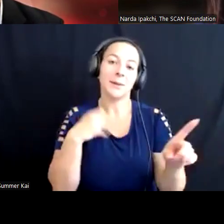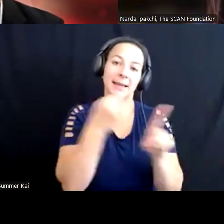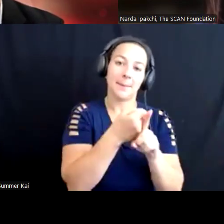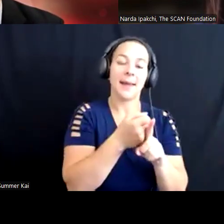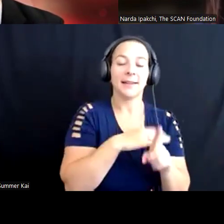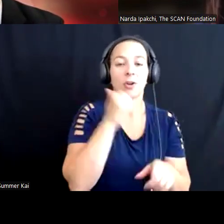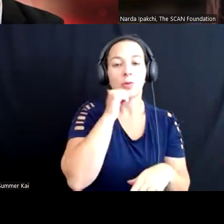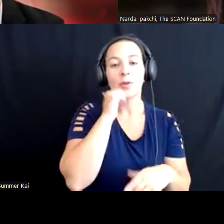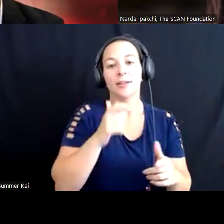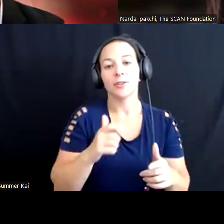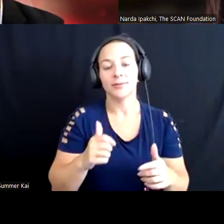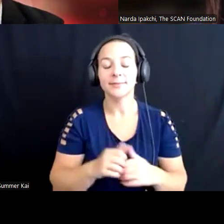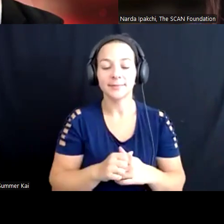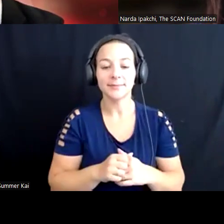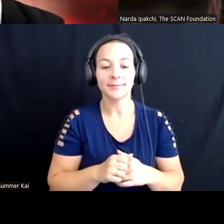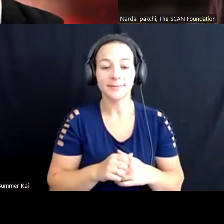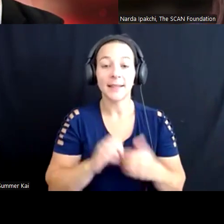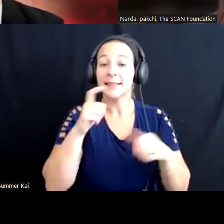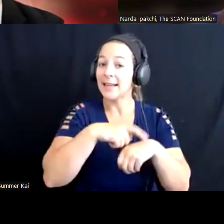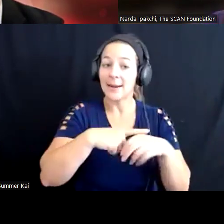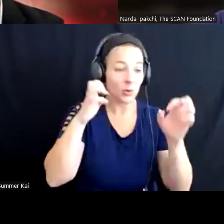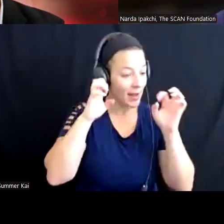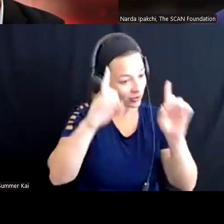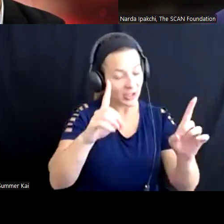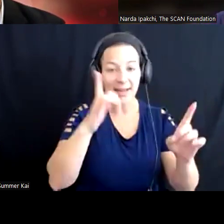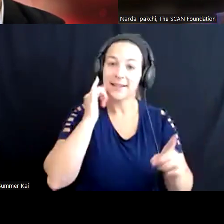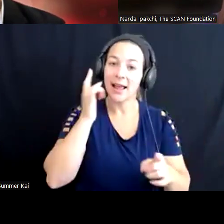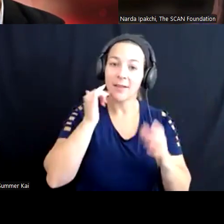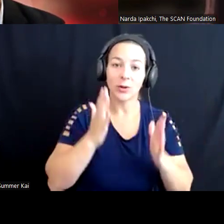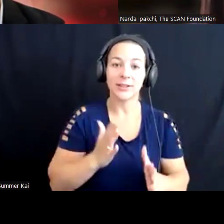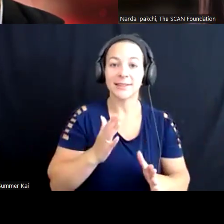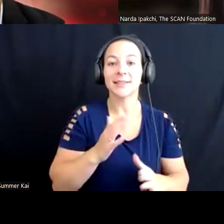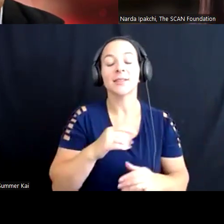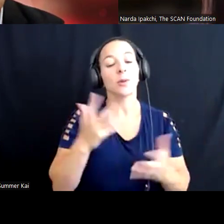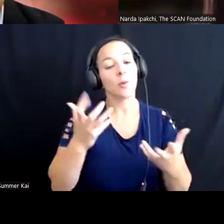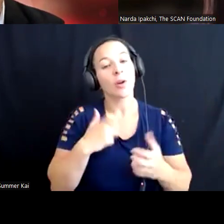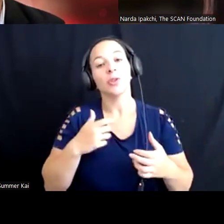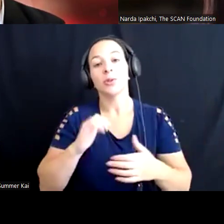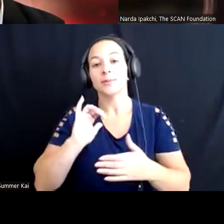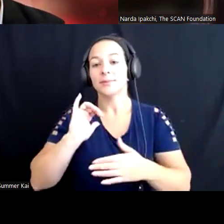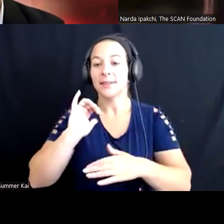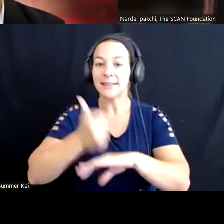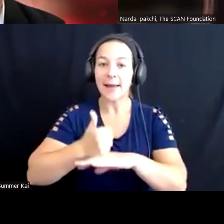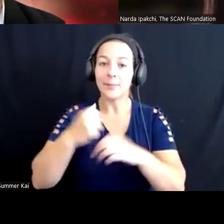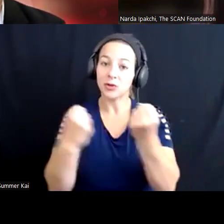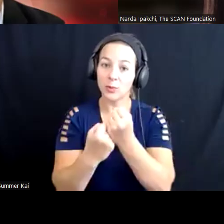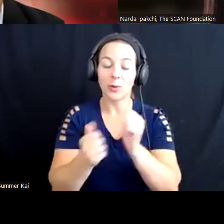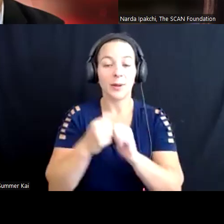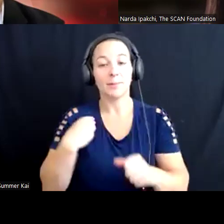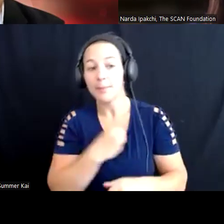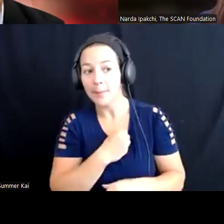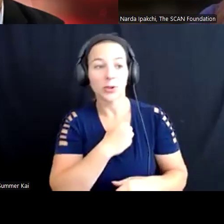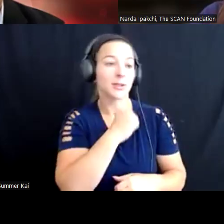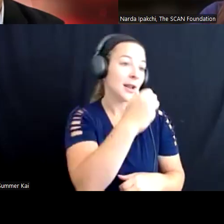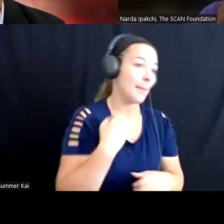basis. It's time to educate Californians. We want to build a base of support among members, non-members, public, people of all